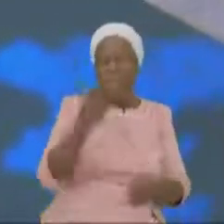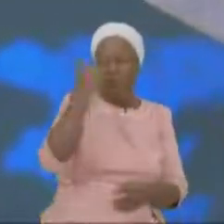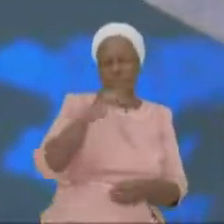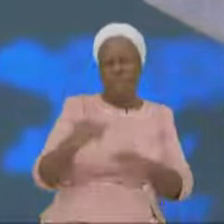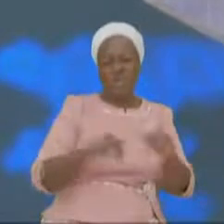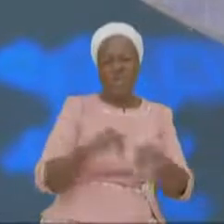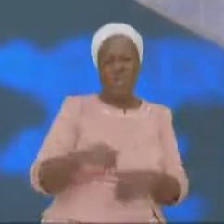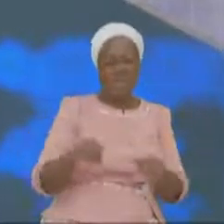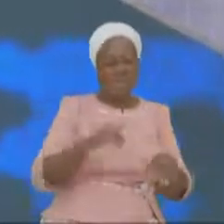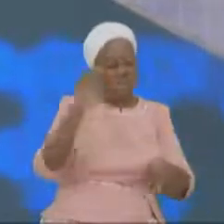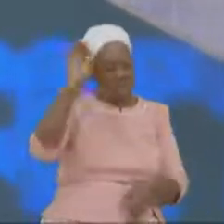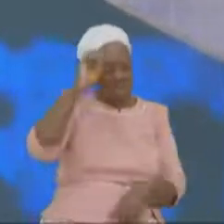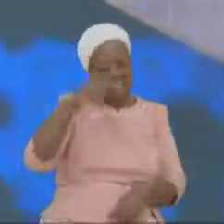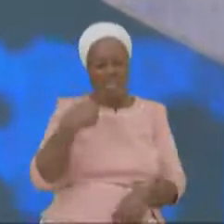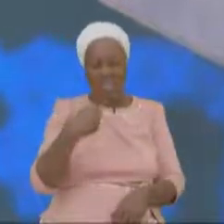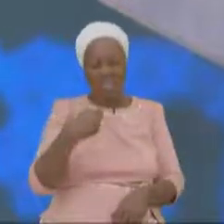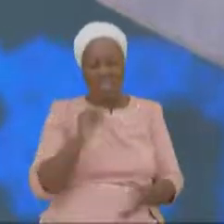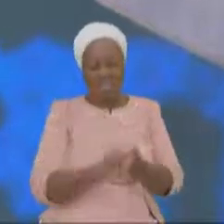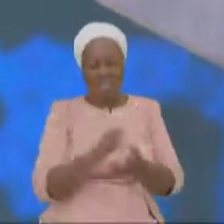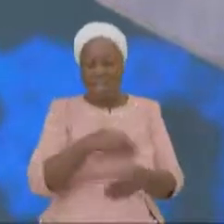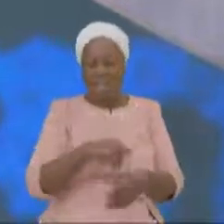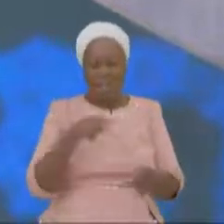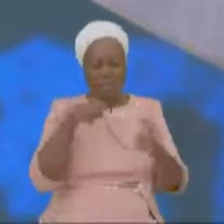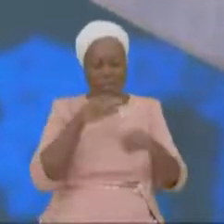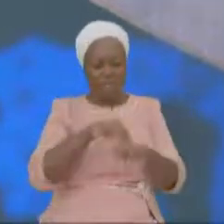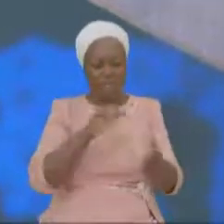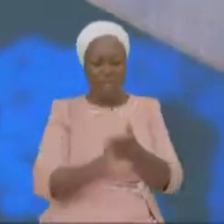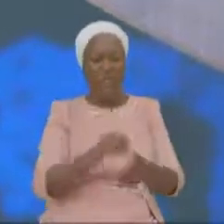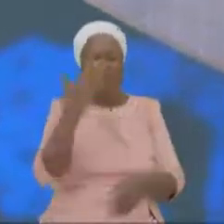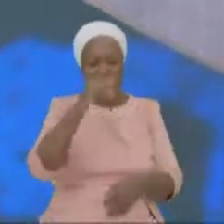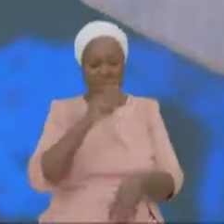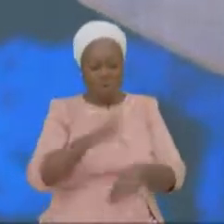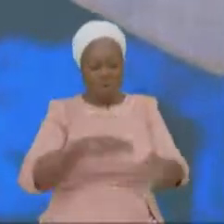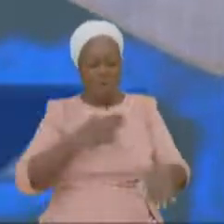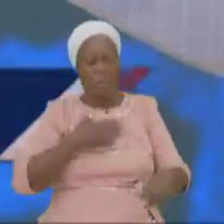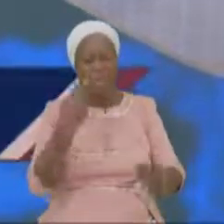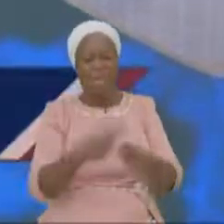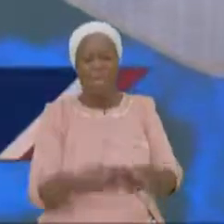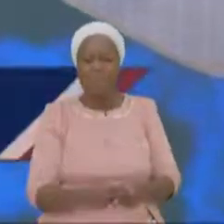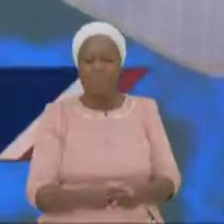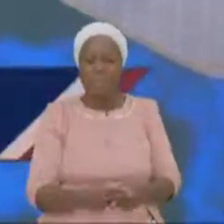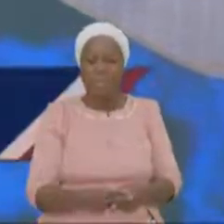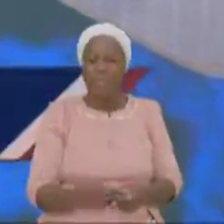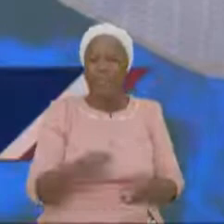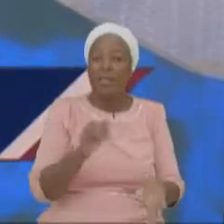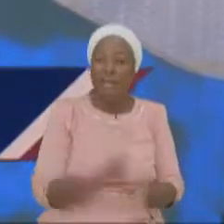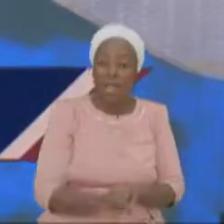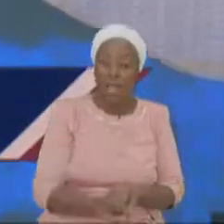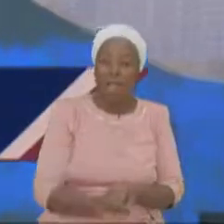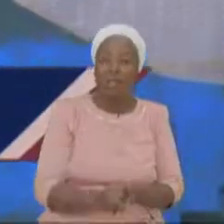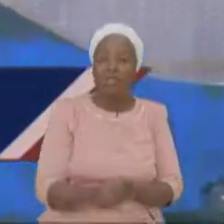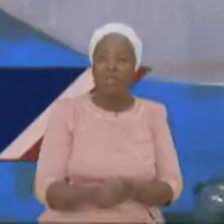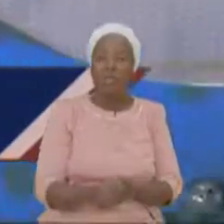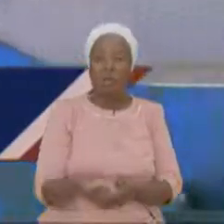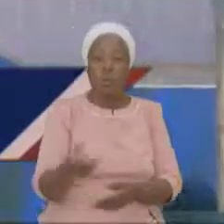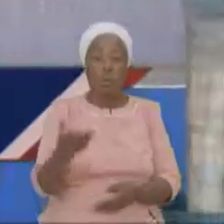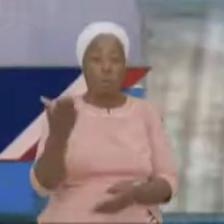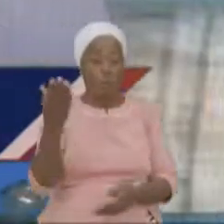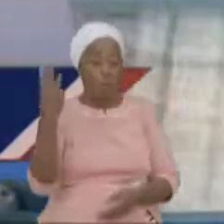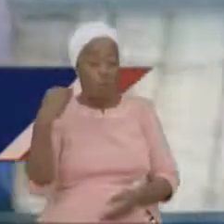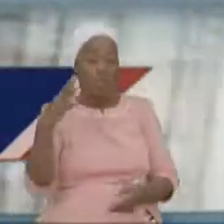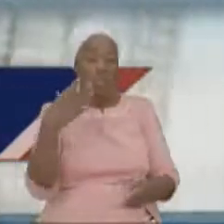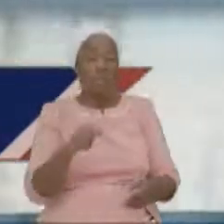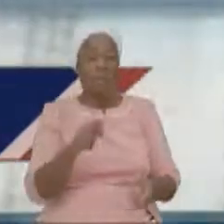that? Why did he point at? Why did he even mention my name? That was the problem. And